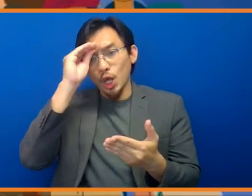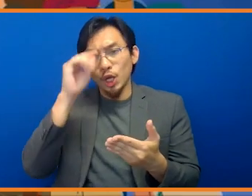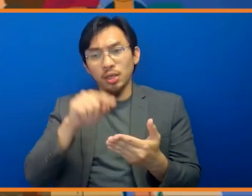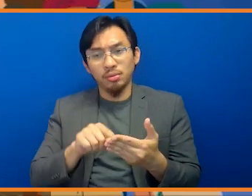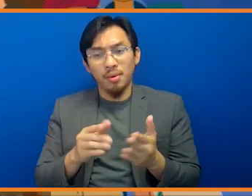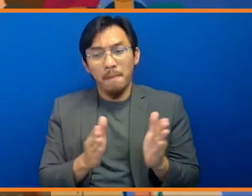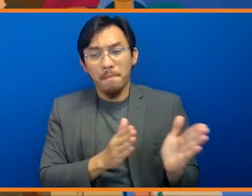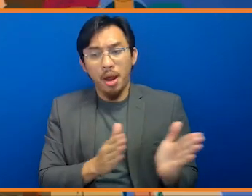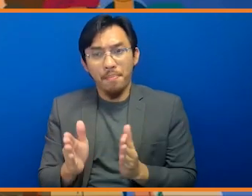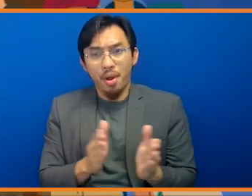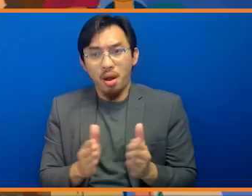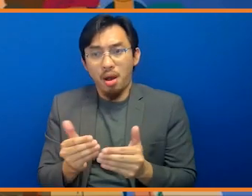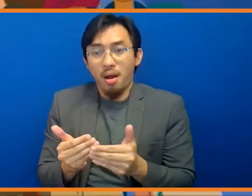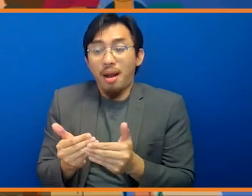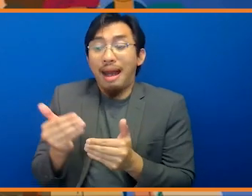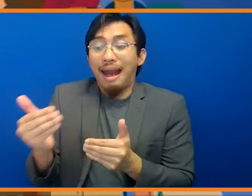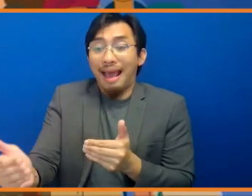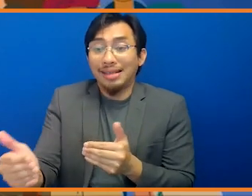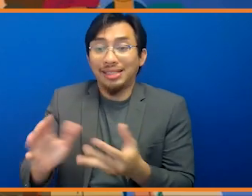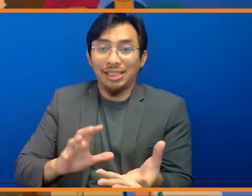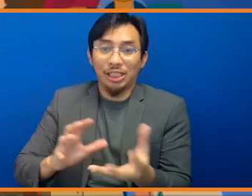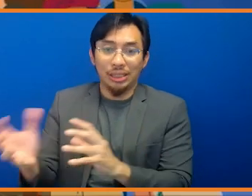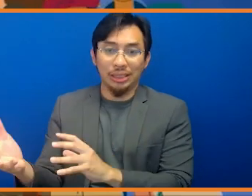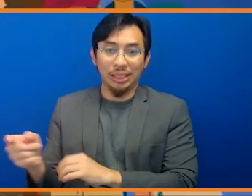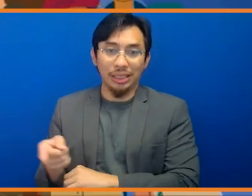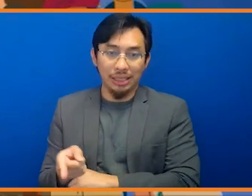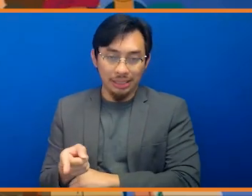learned to prepare for next disaster.